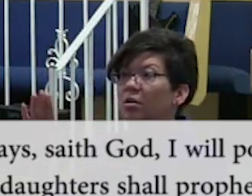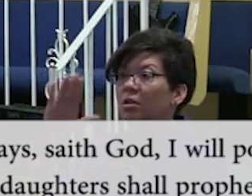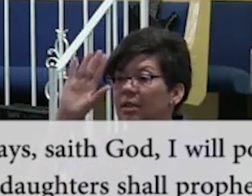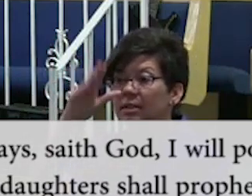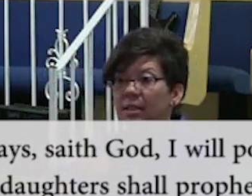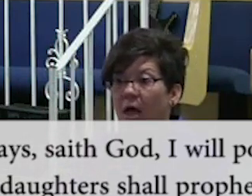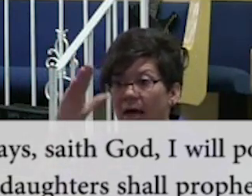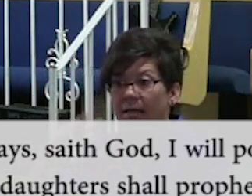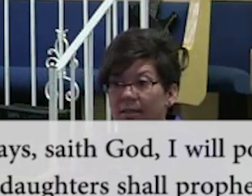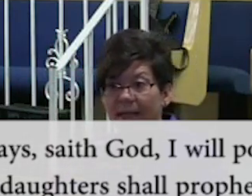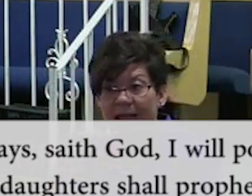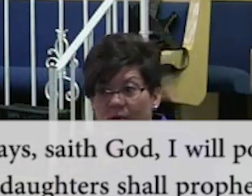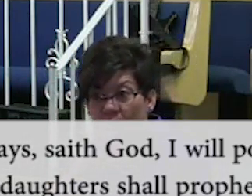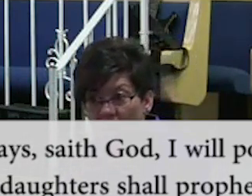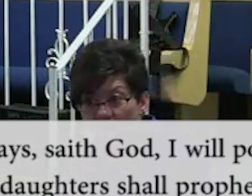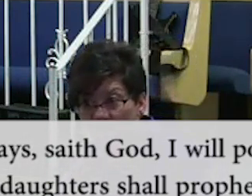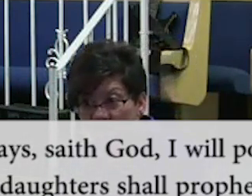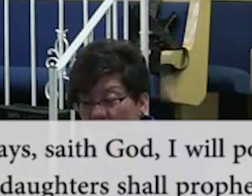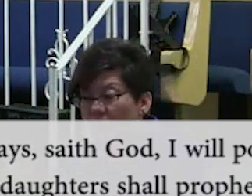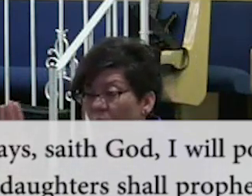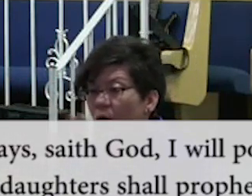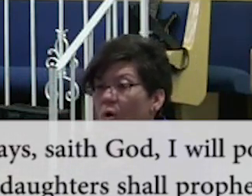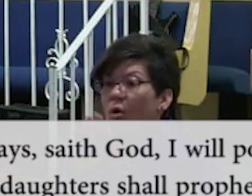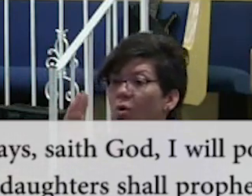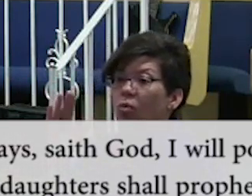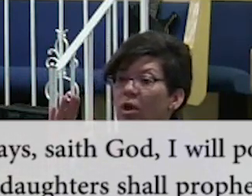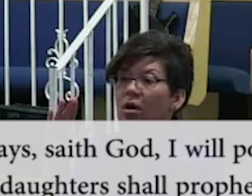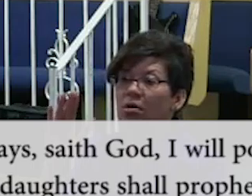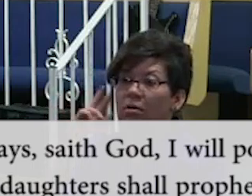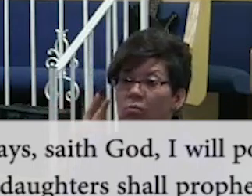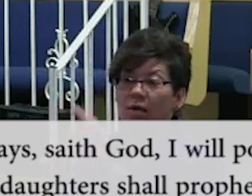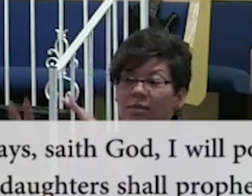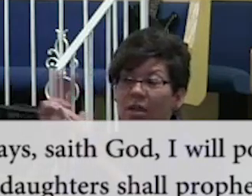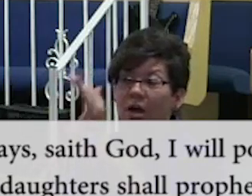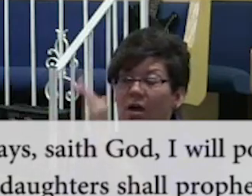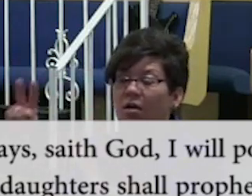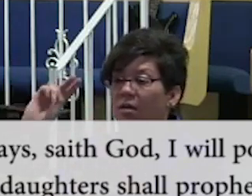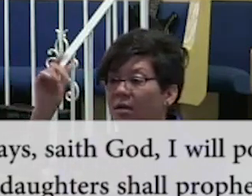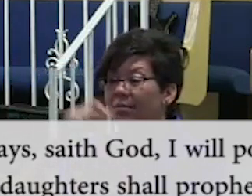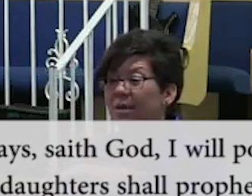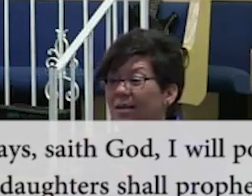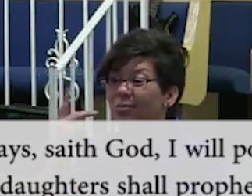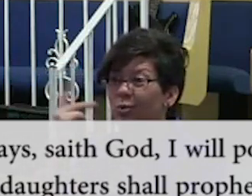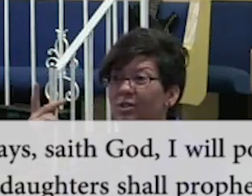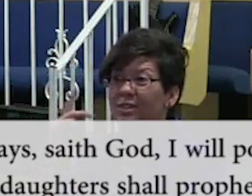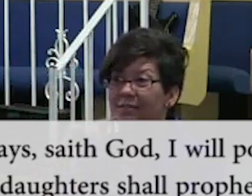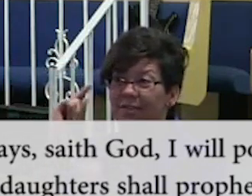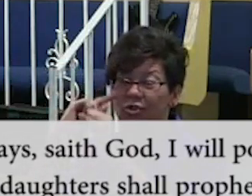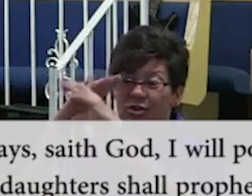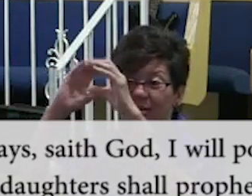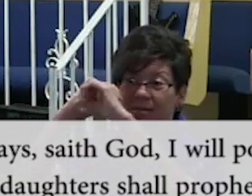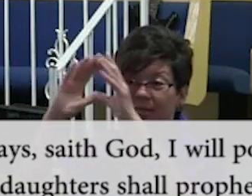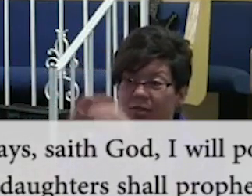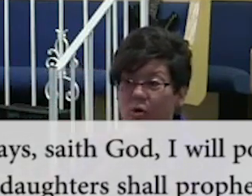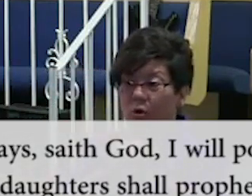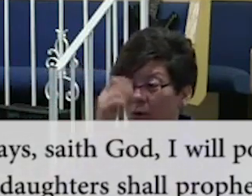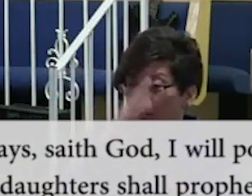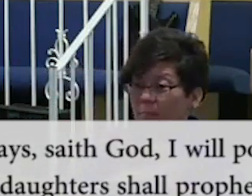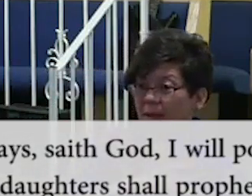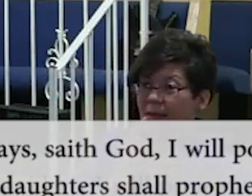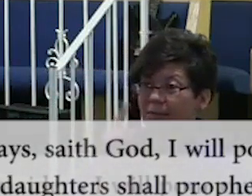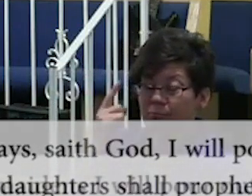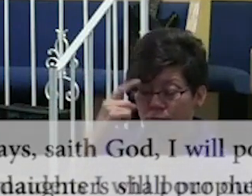sons and your daughters shall prophesy, and your young men shall see visions, and your old men shall